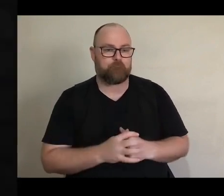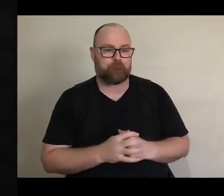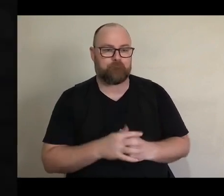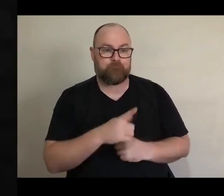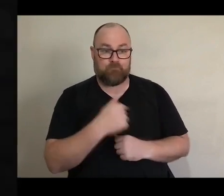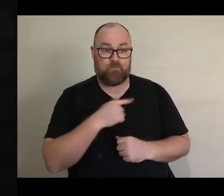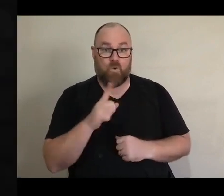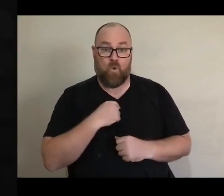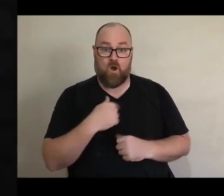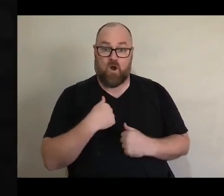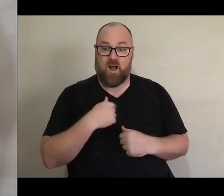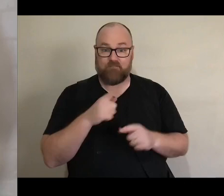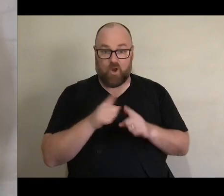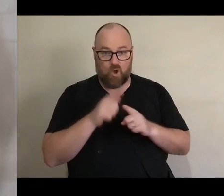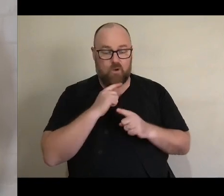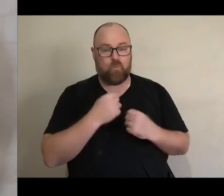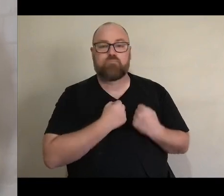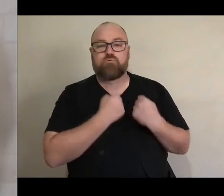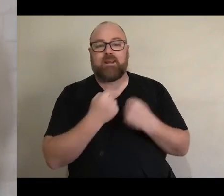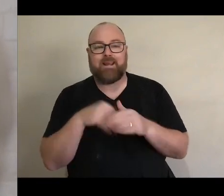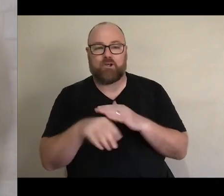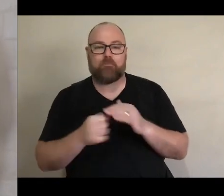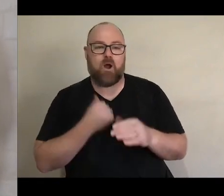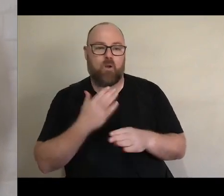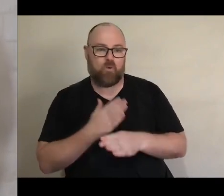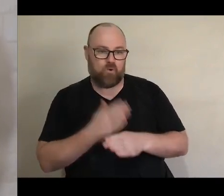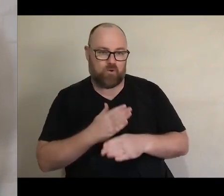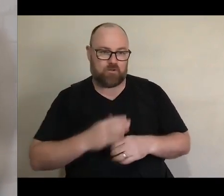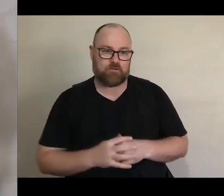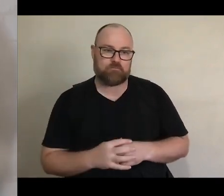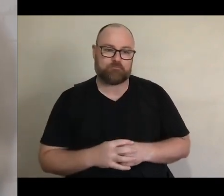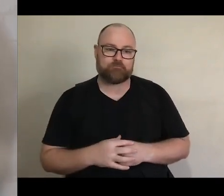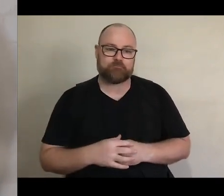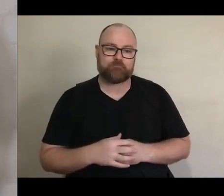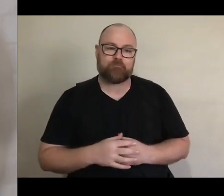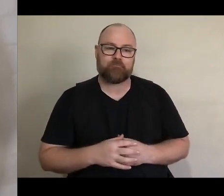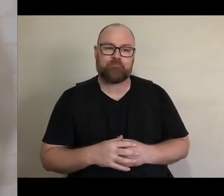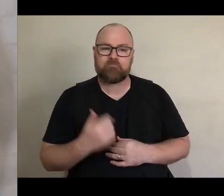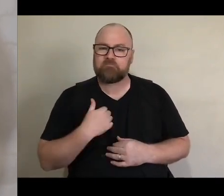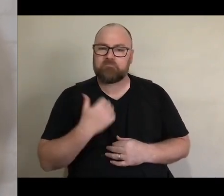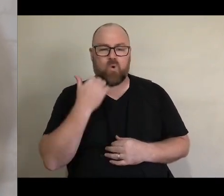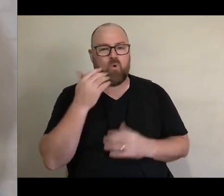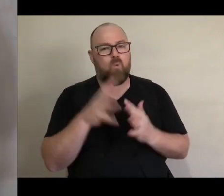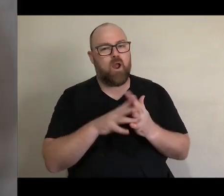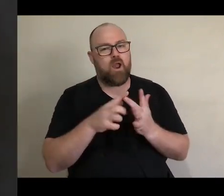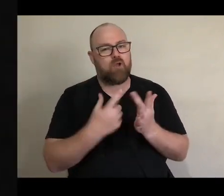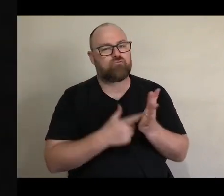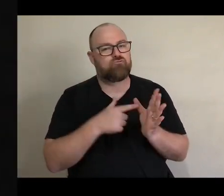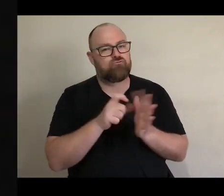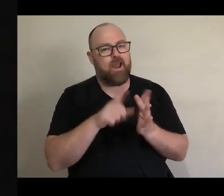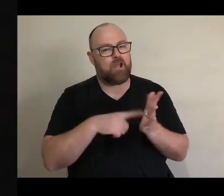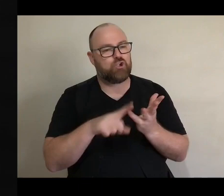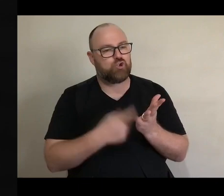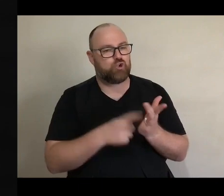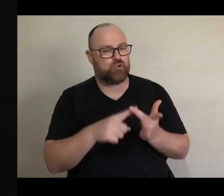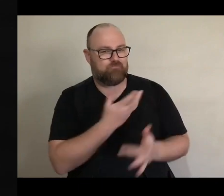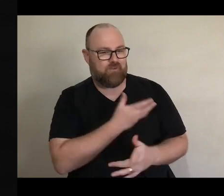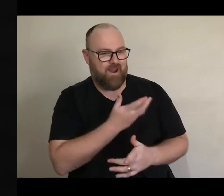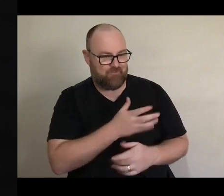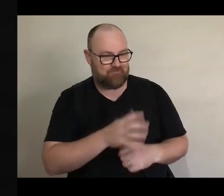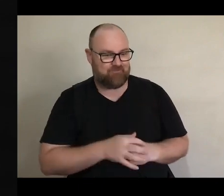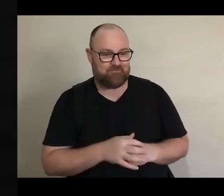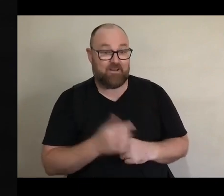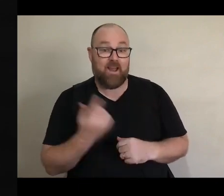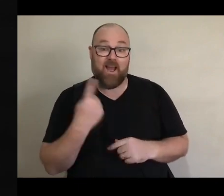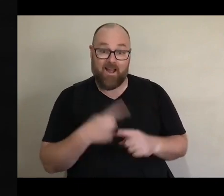back into the workplace. The exhibition it's about. I'm always proud to be a Wiradjuri man, but I'm also proud to be an Aboriginal